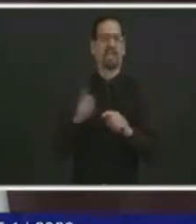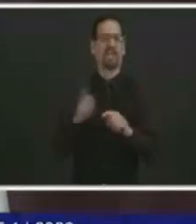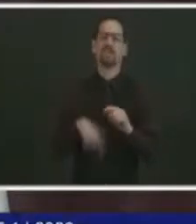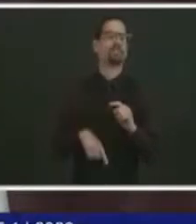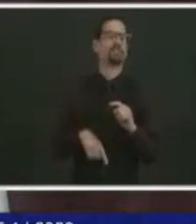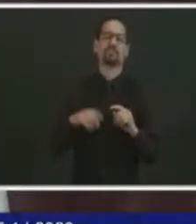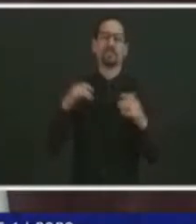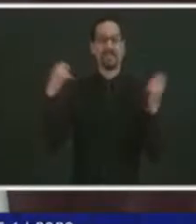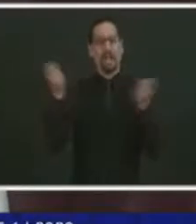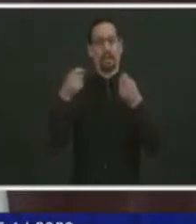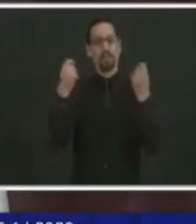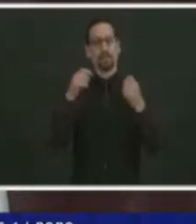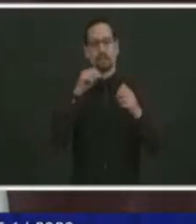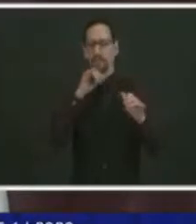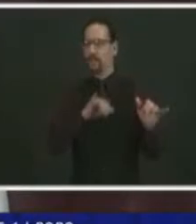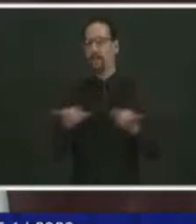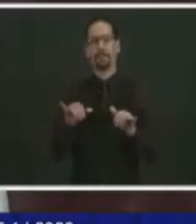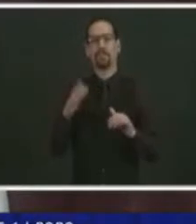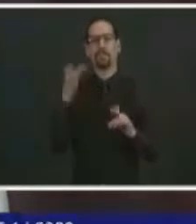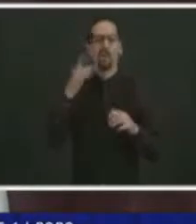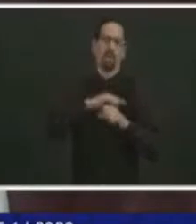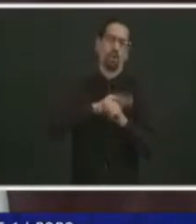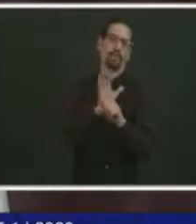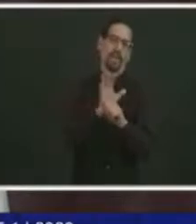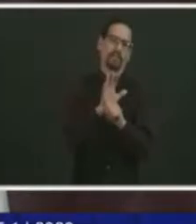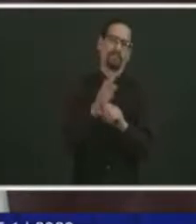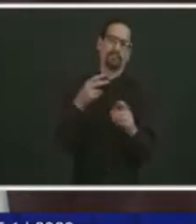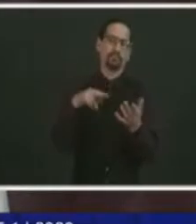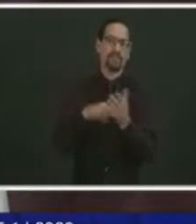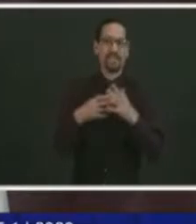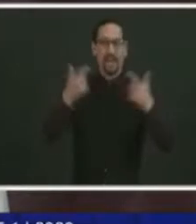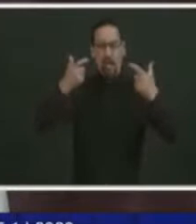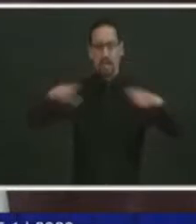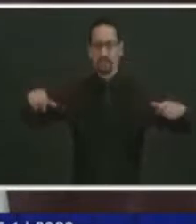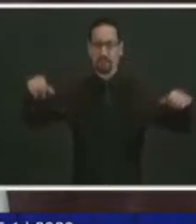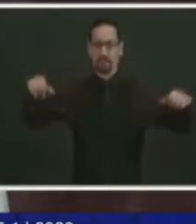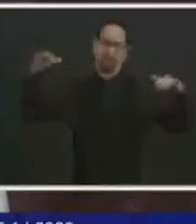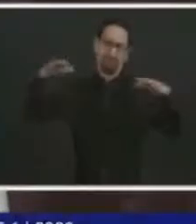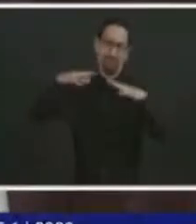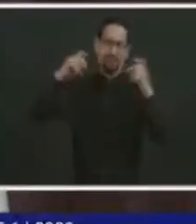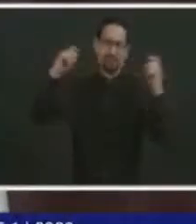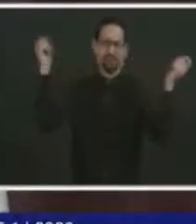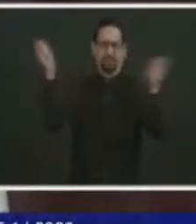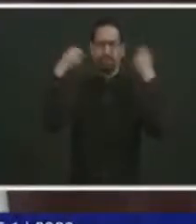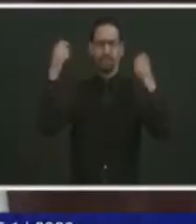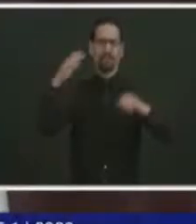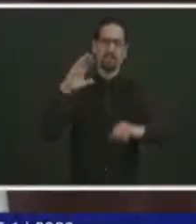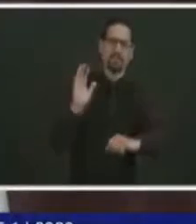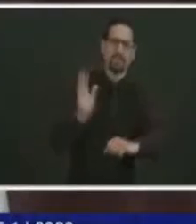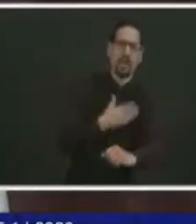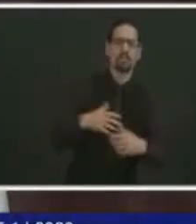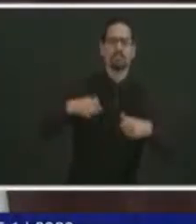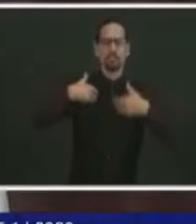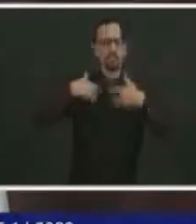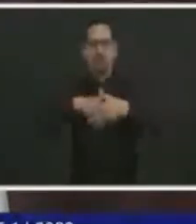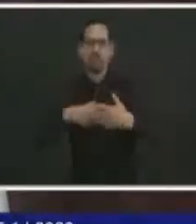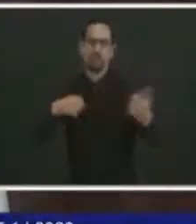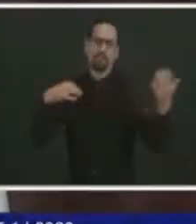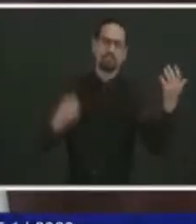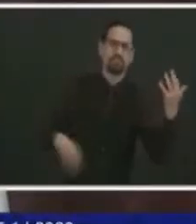There cannot be large social gatherings, concerts, you know, big discussion